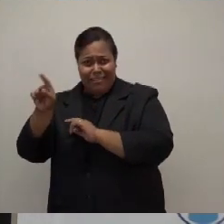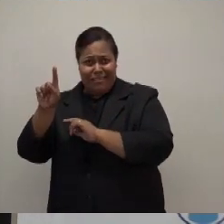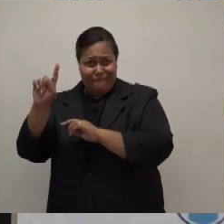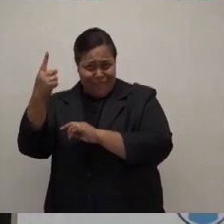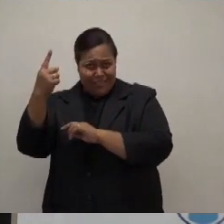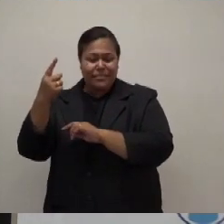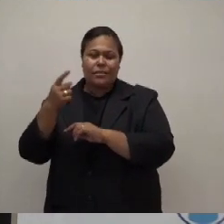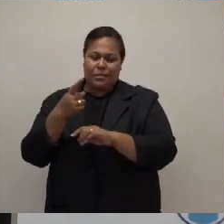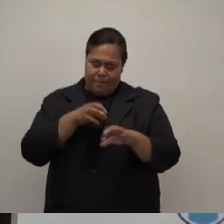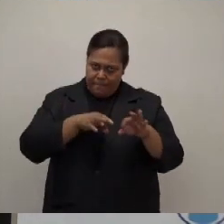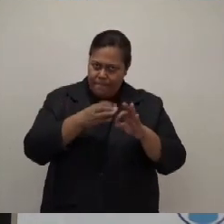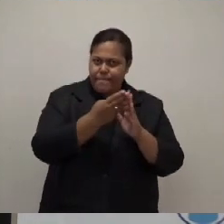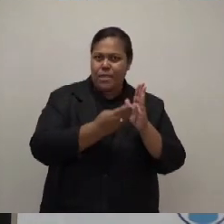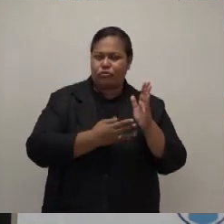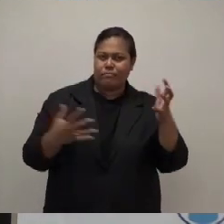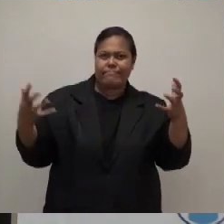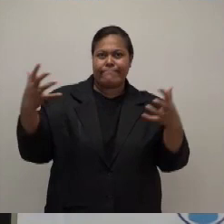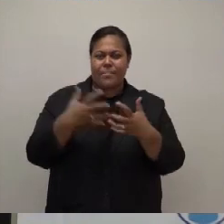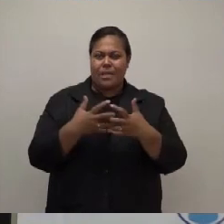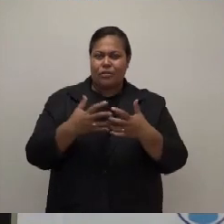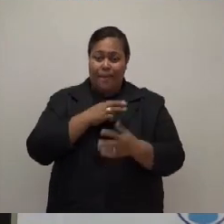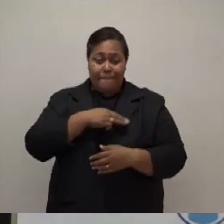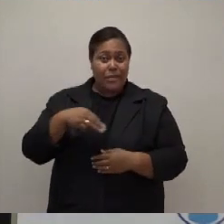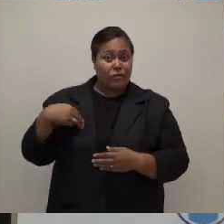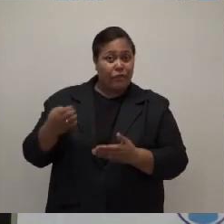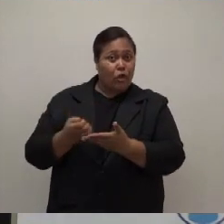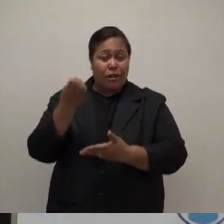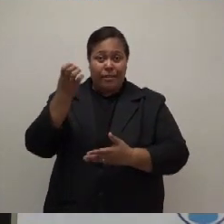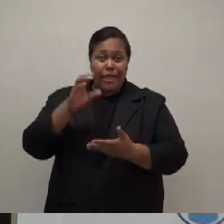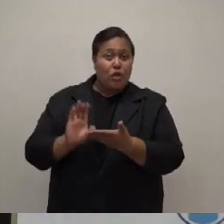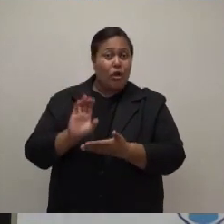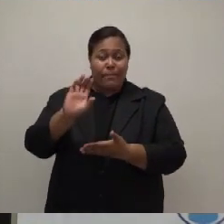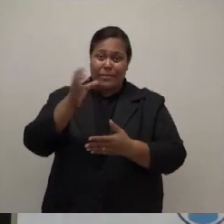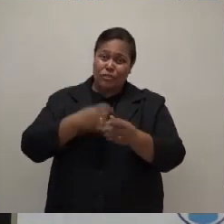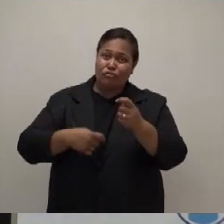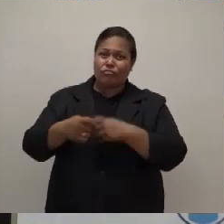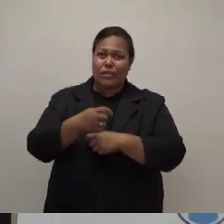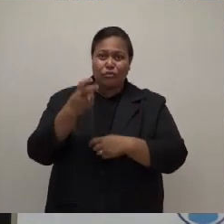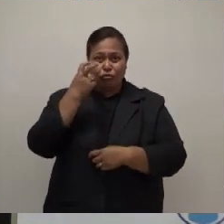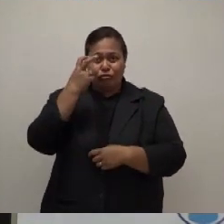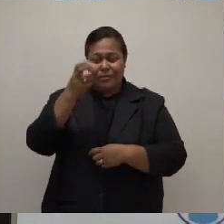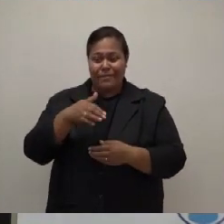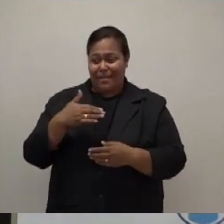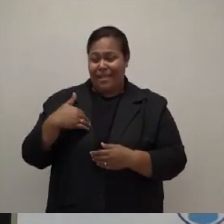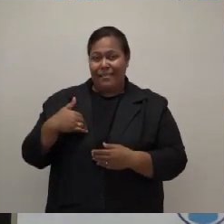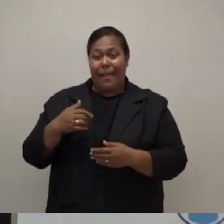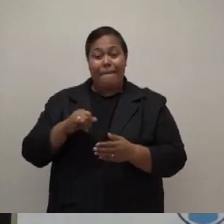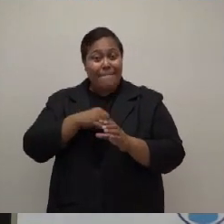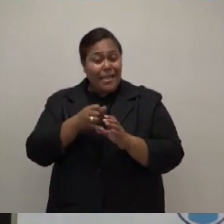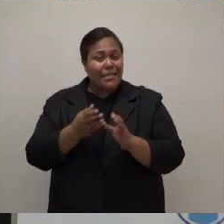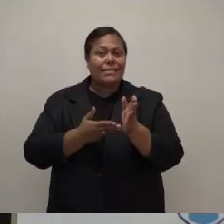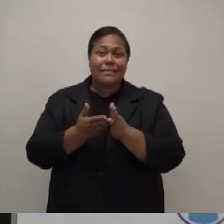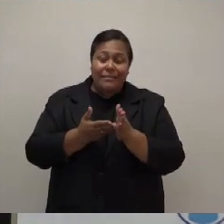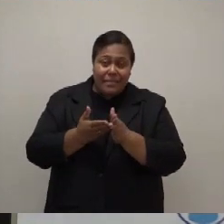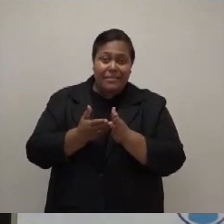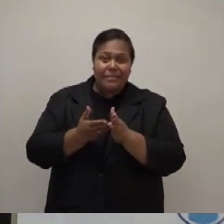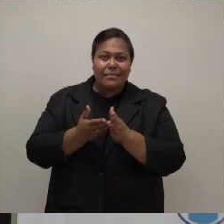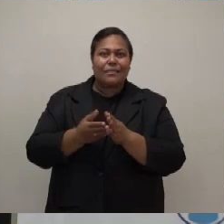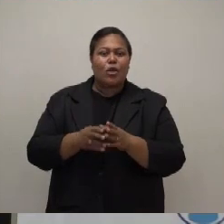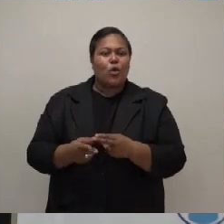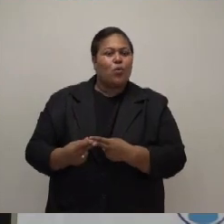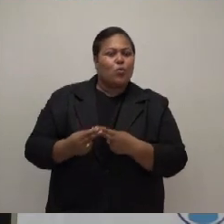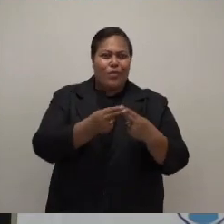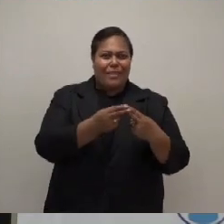those at the Ministries of Economy, Commerce, Trade, Tourism, Transport and Health and Medical Services, who alongside our private